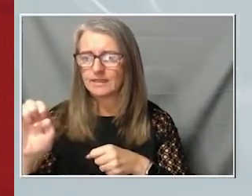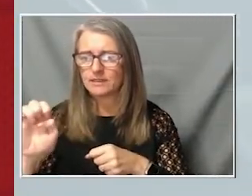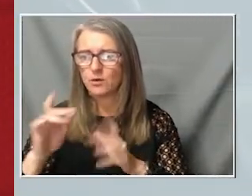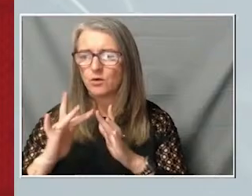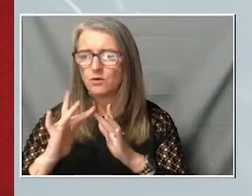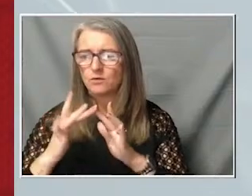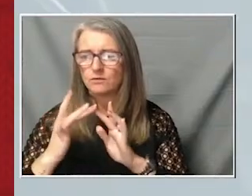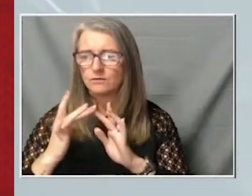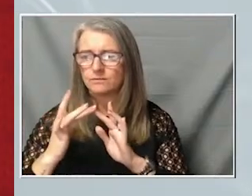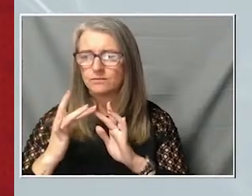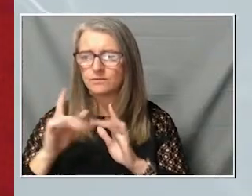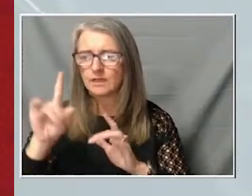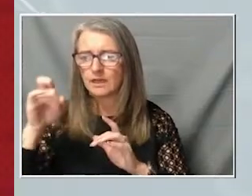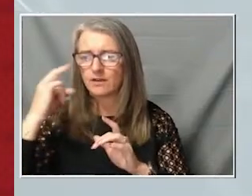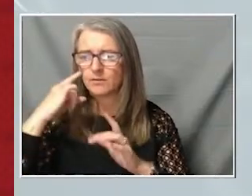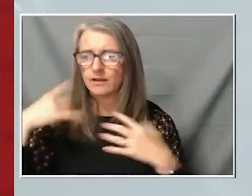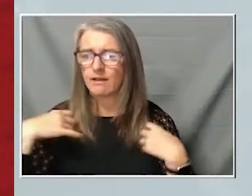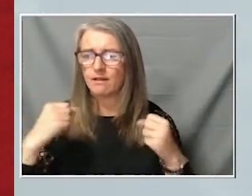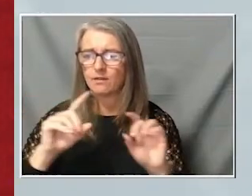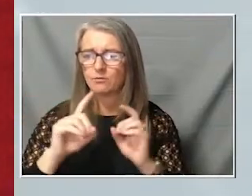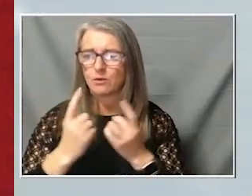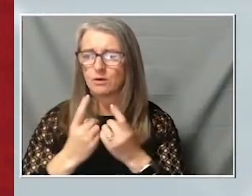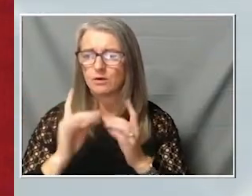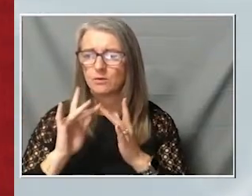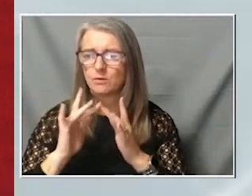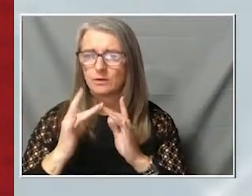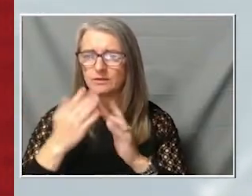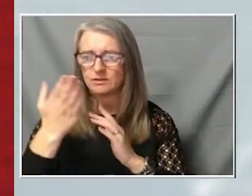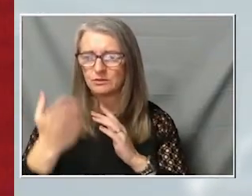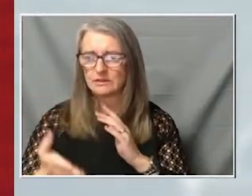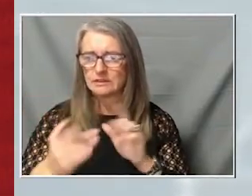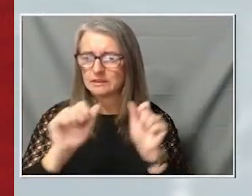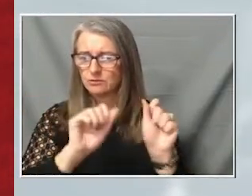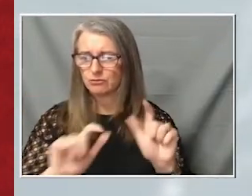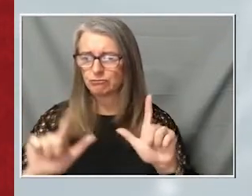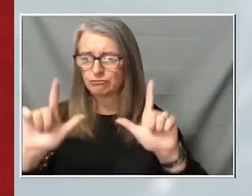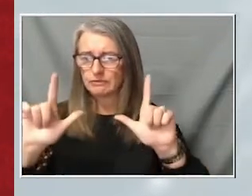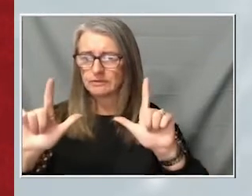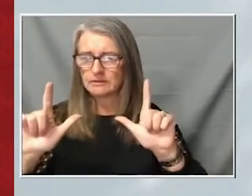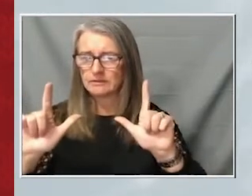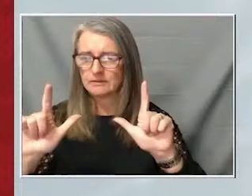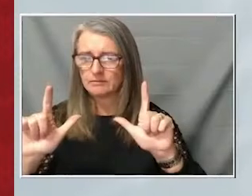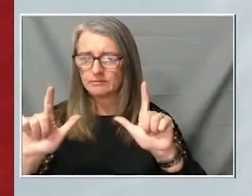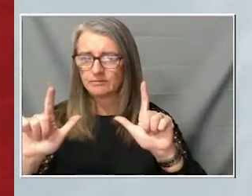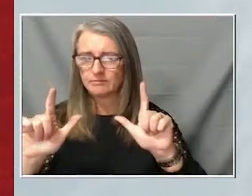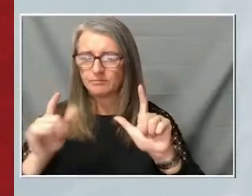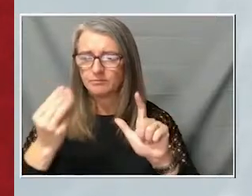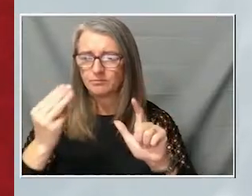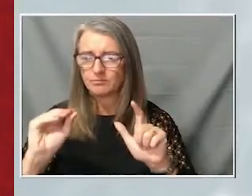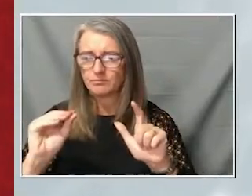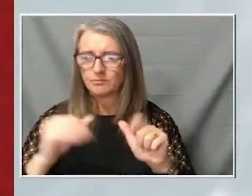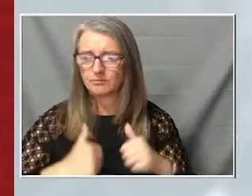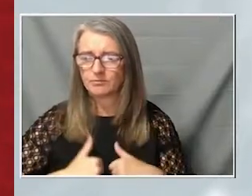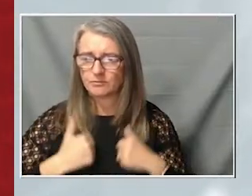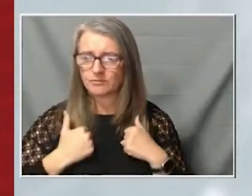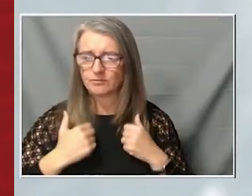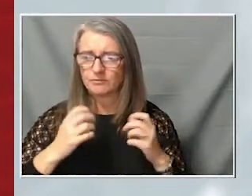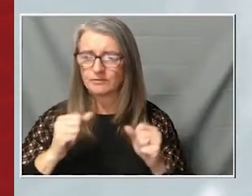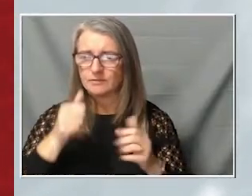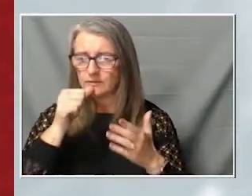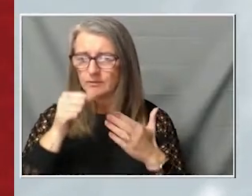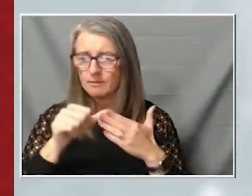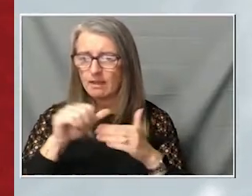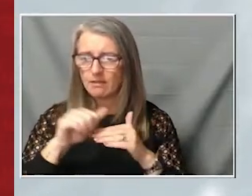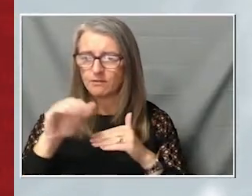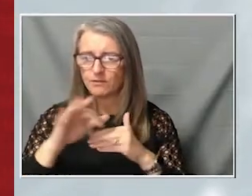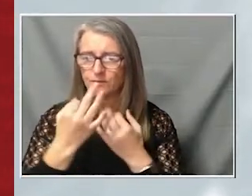through a government health department. Websites are right there on your screen. And just one note, Missouri residents can actually get them mailed for free